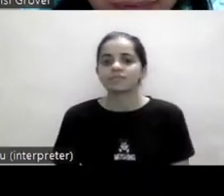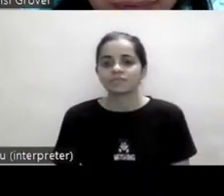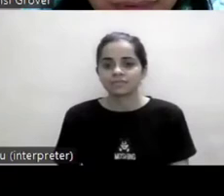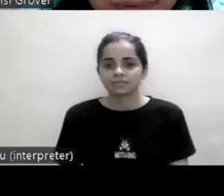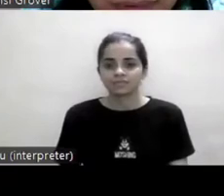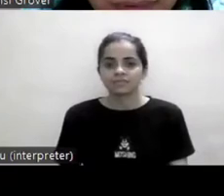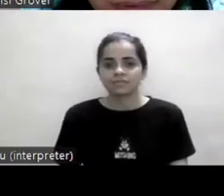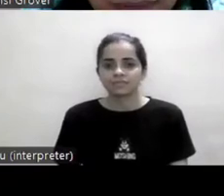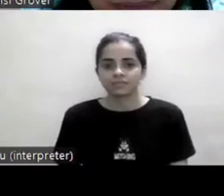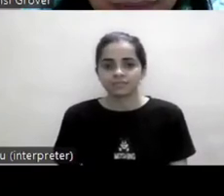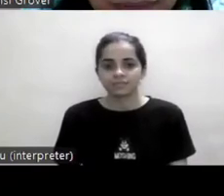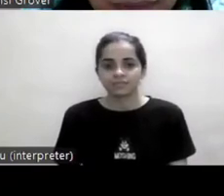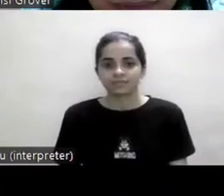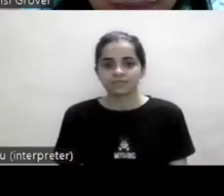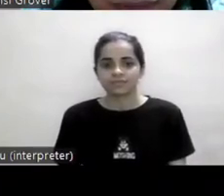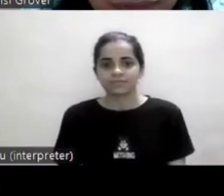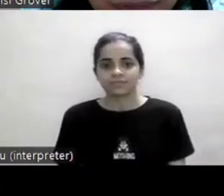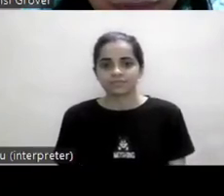the yellow bit in the middle.